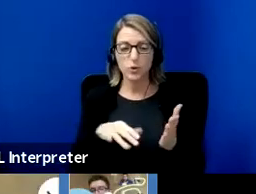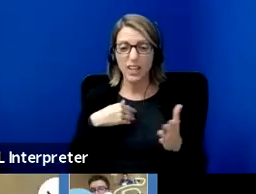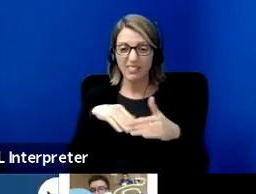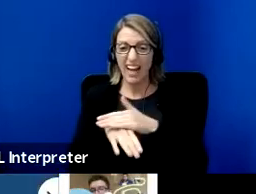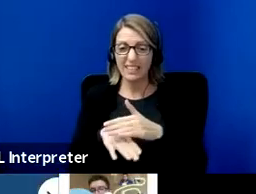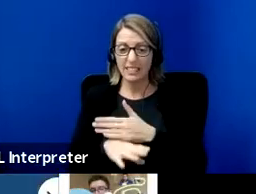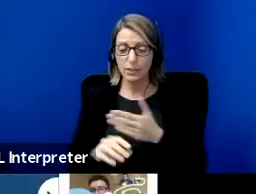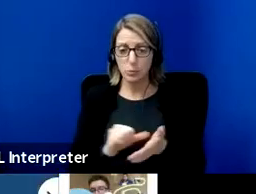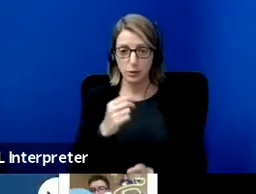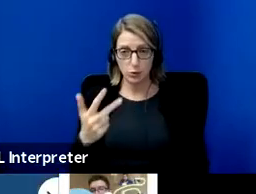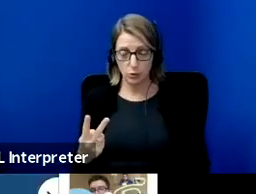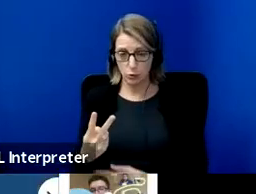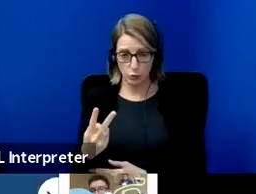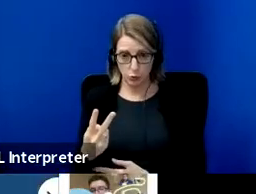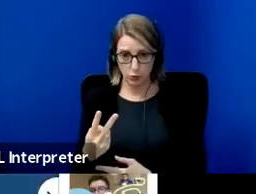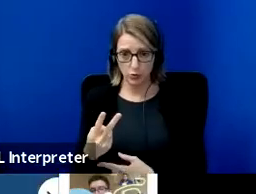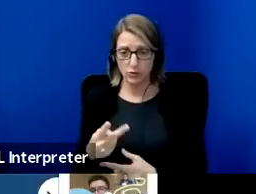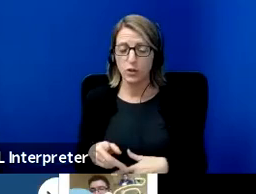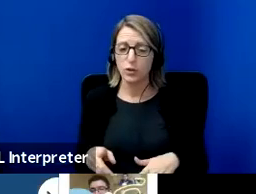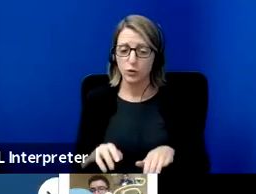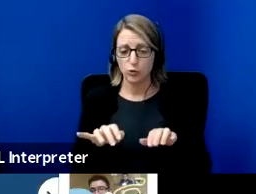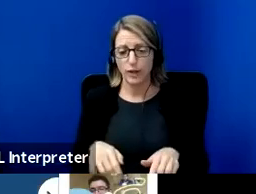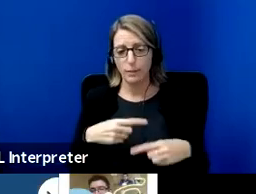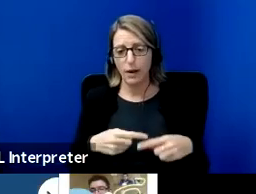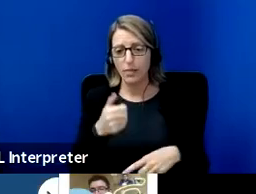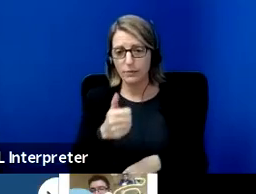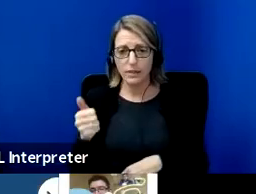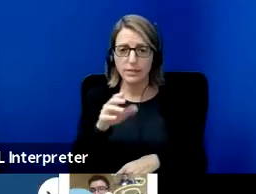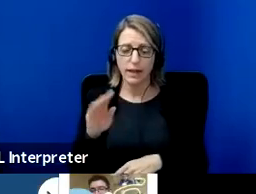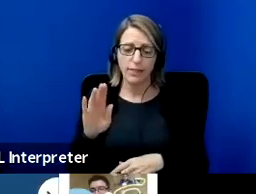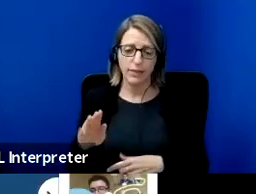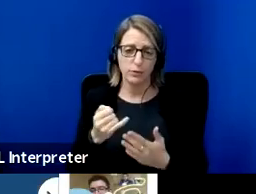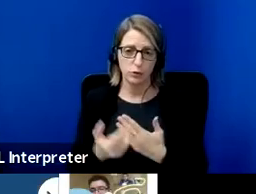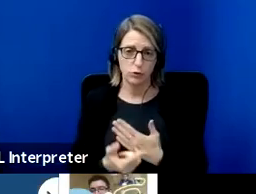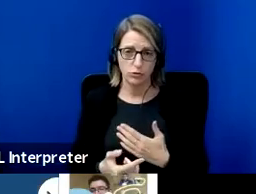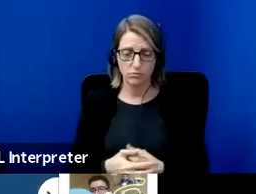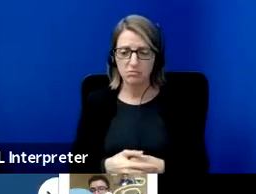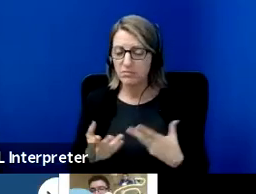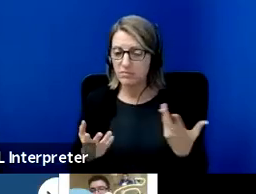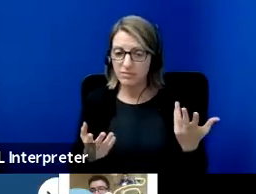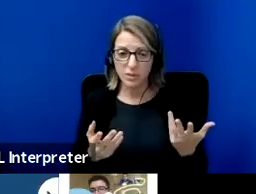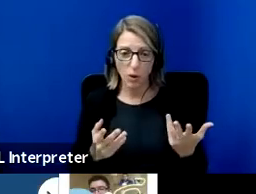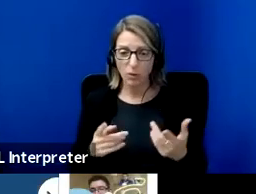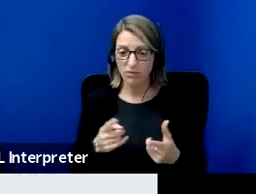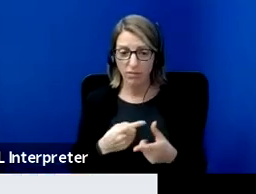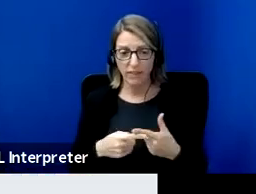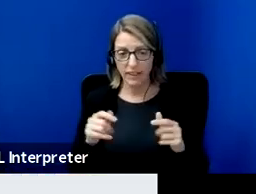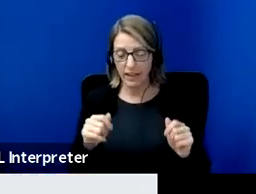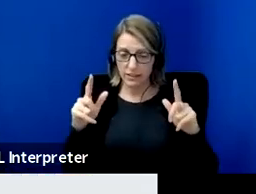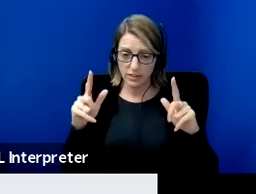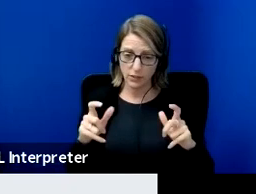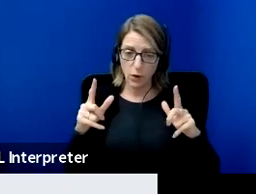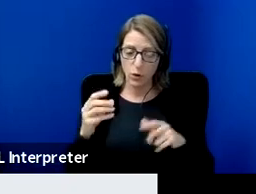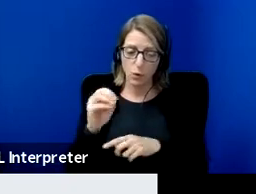page 2 to write about themselves in their journal. So once again, they could then take a photo or even a